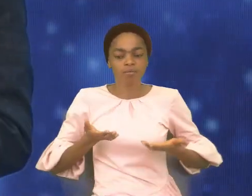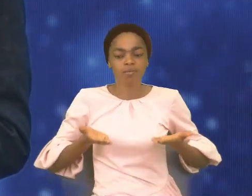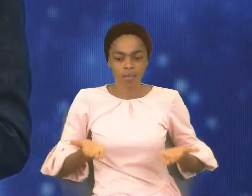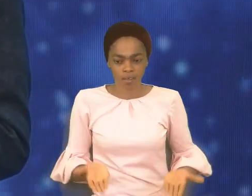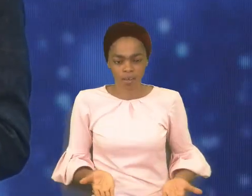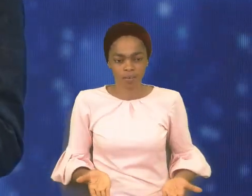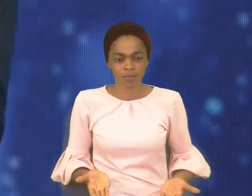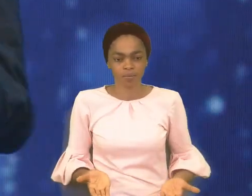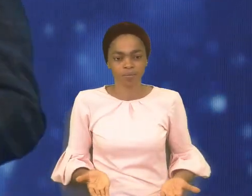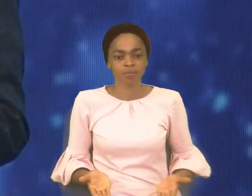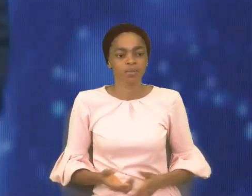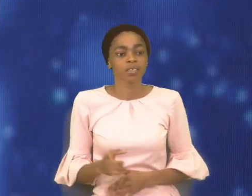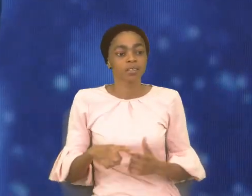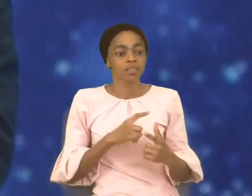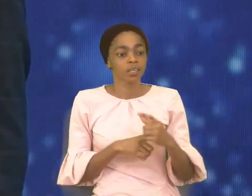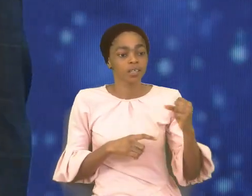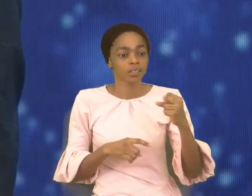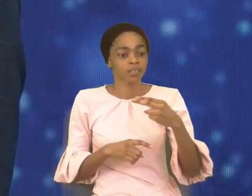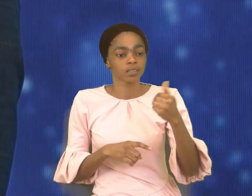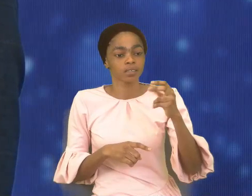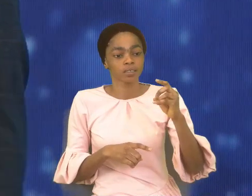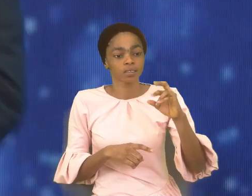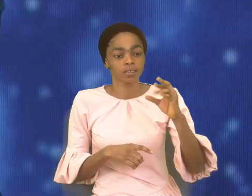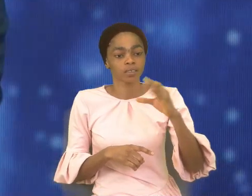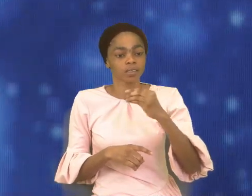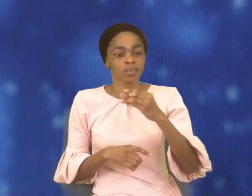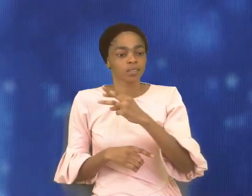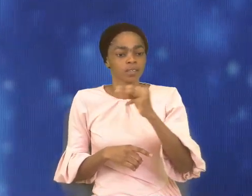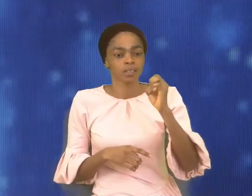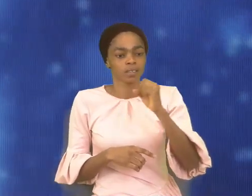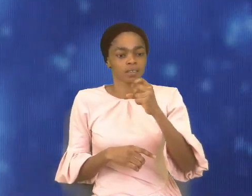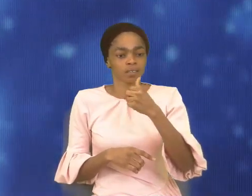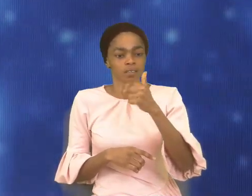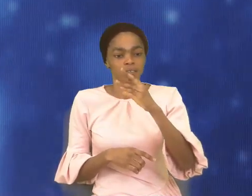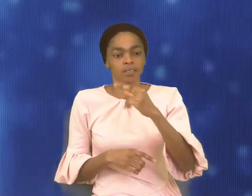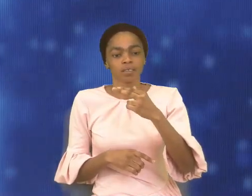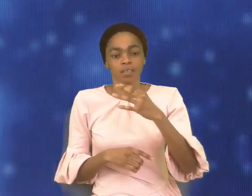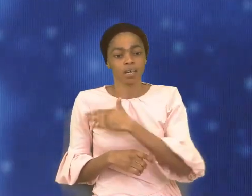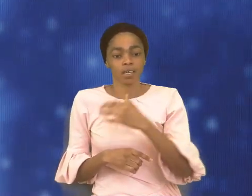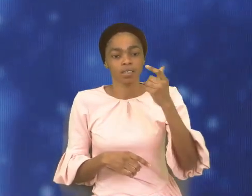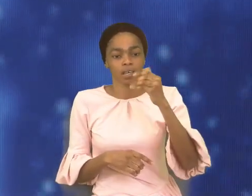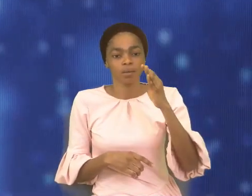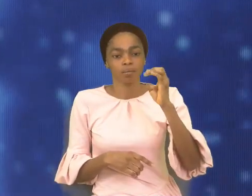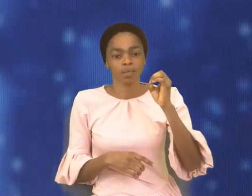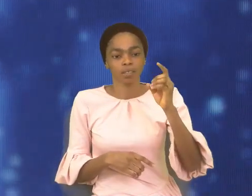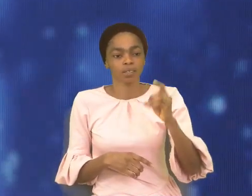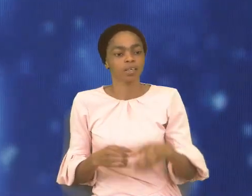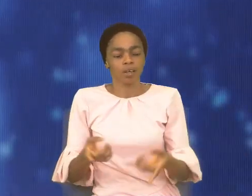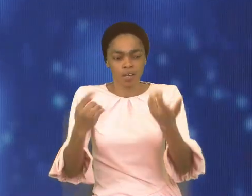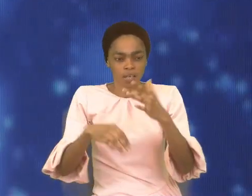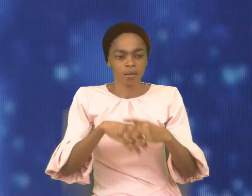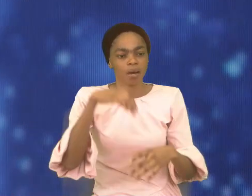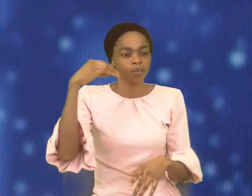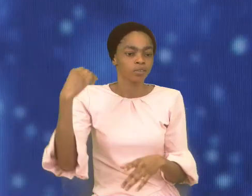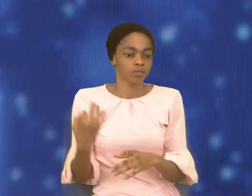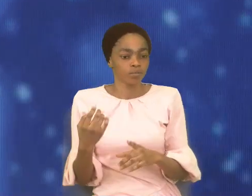Meshach, and Abednego came forth from the midst, out of the midst of the fire.